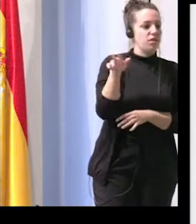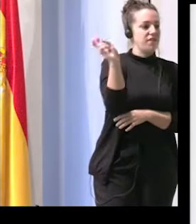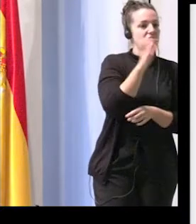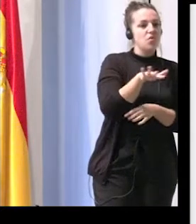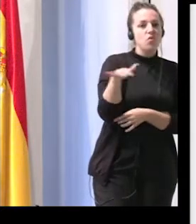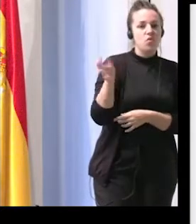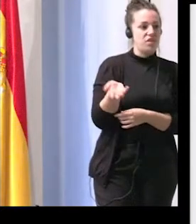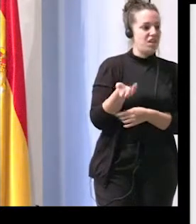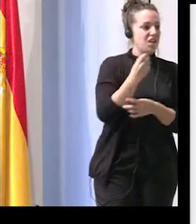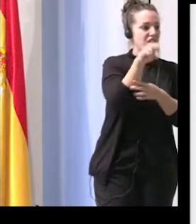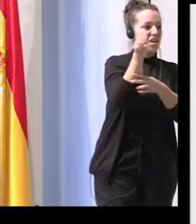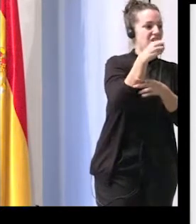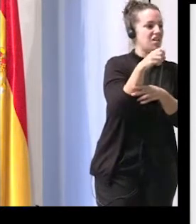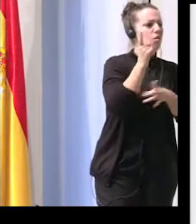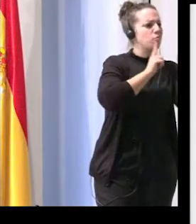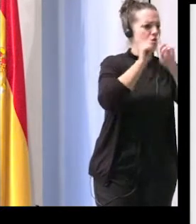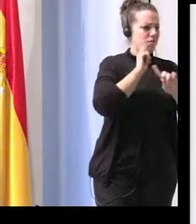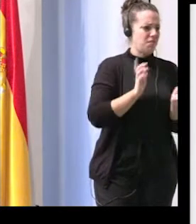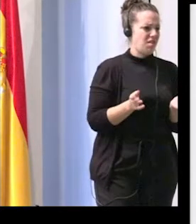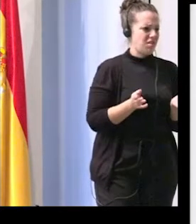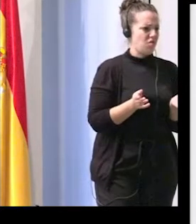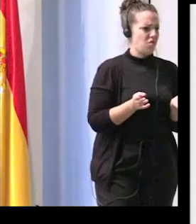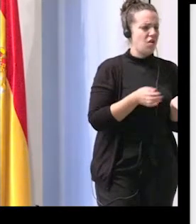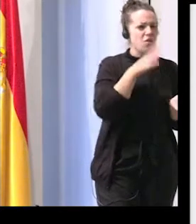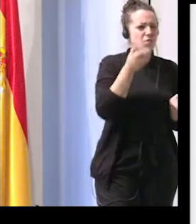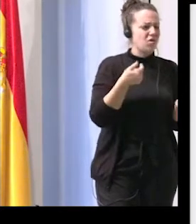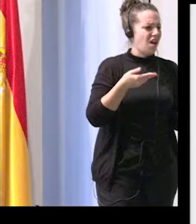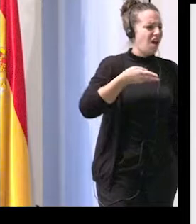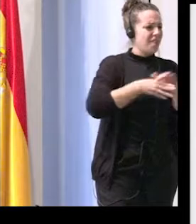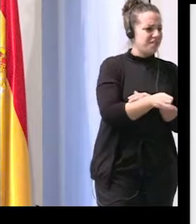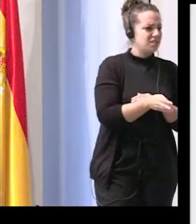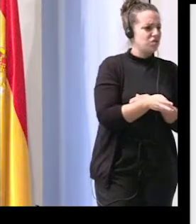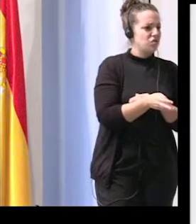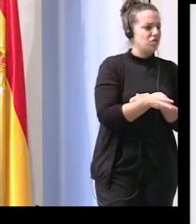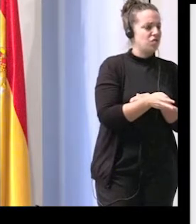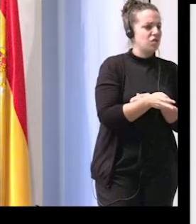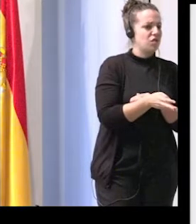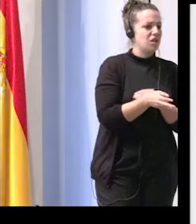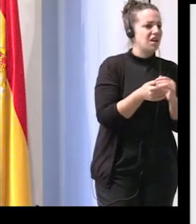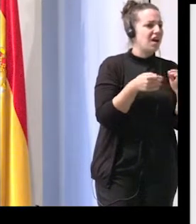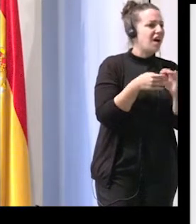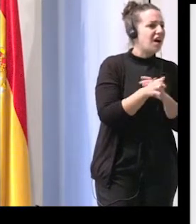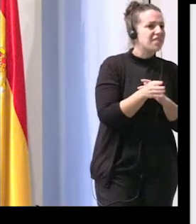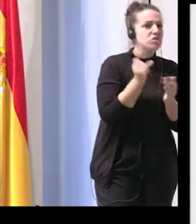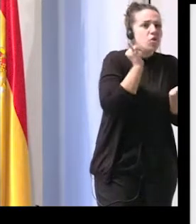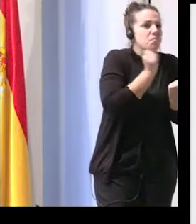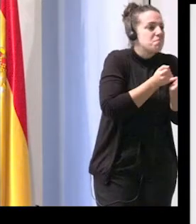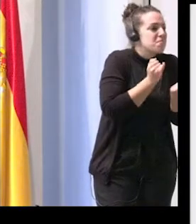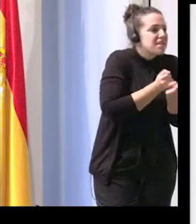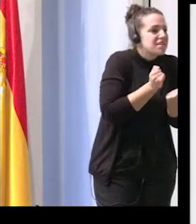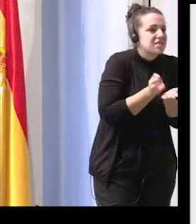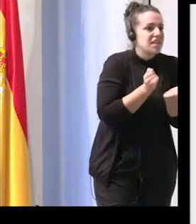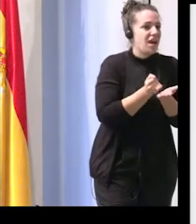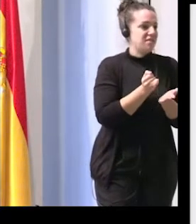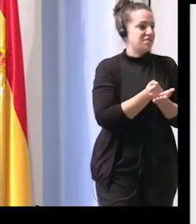challenging because she has no access to the important binaural cues that exist in the where